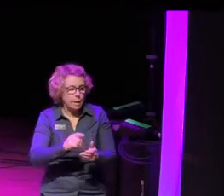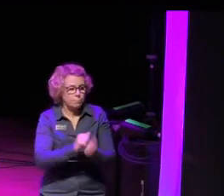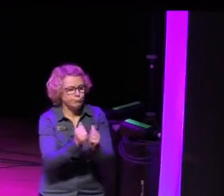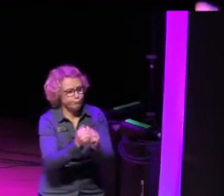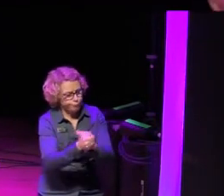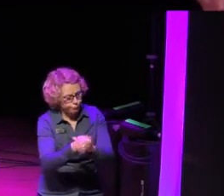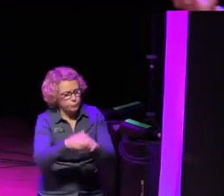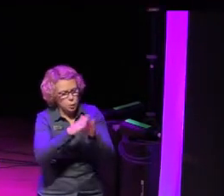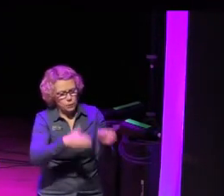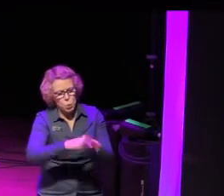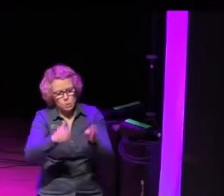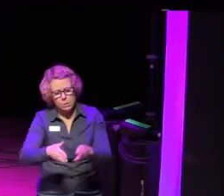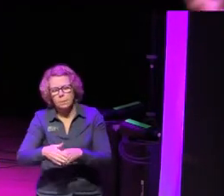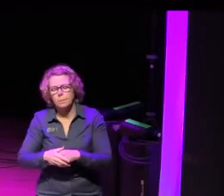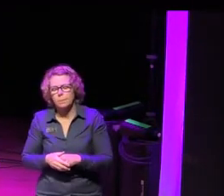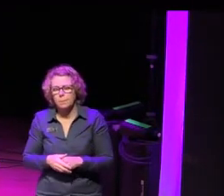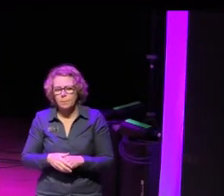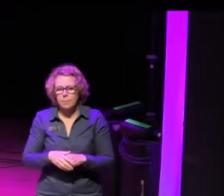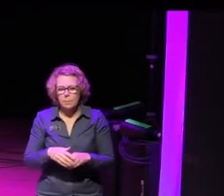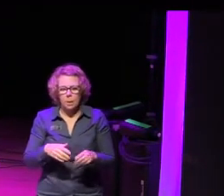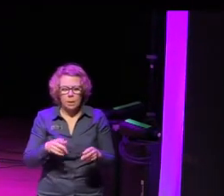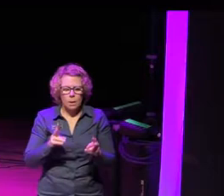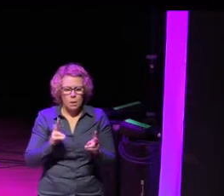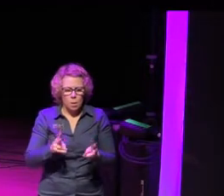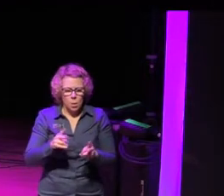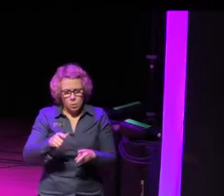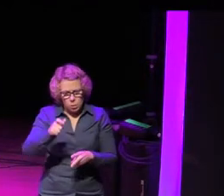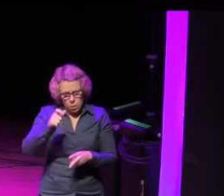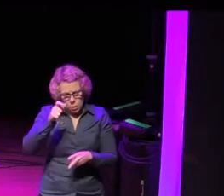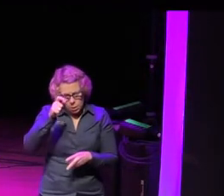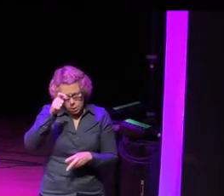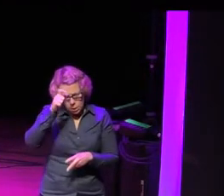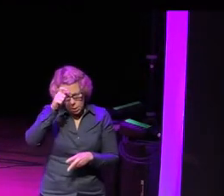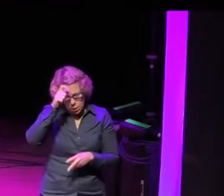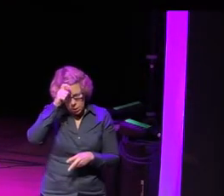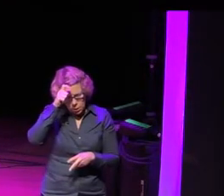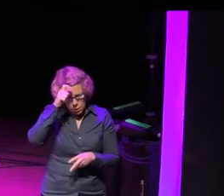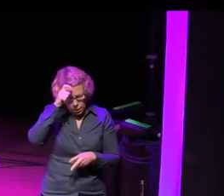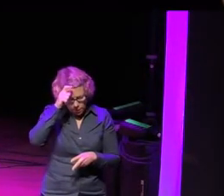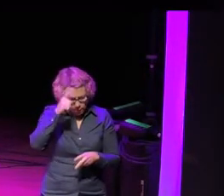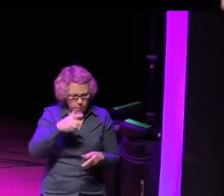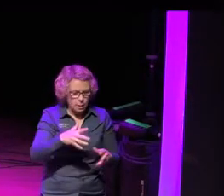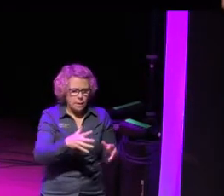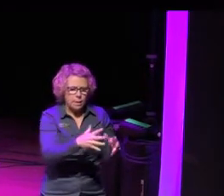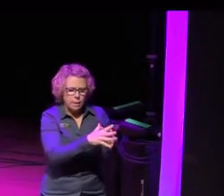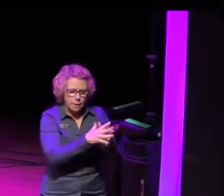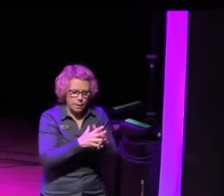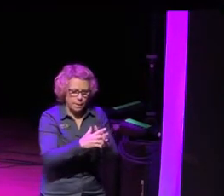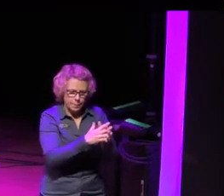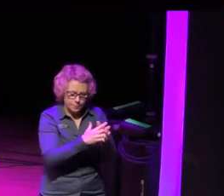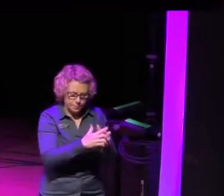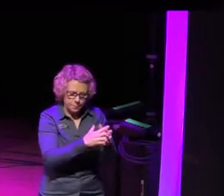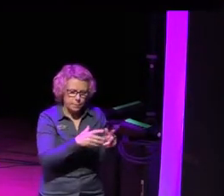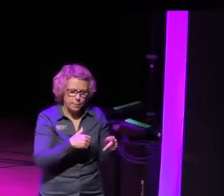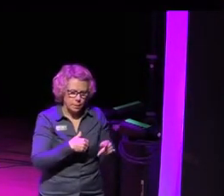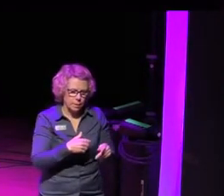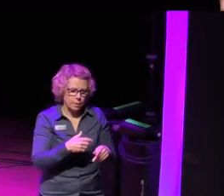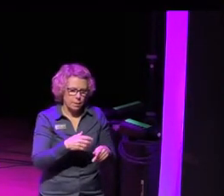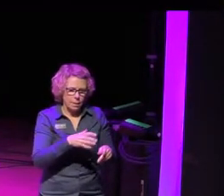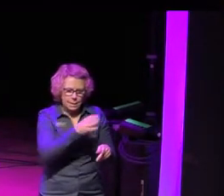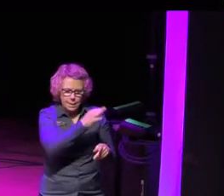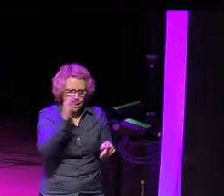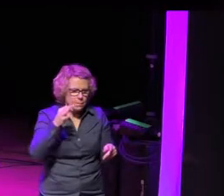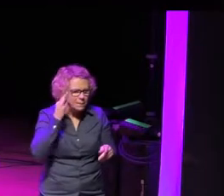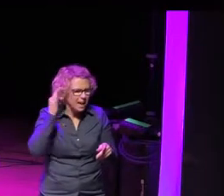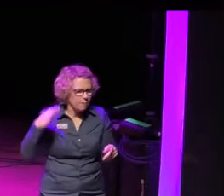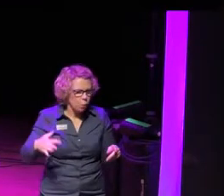country like Turkey and the US, California, they have almost similar legislation when